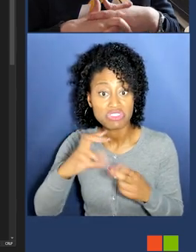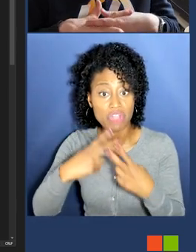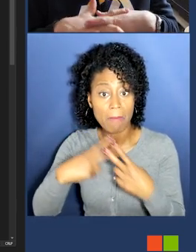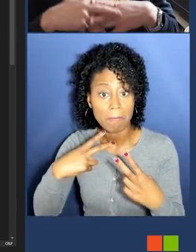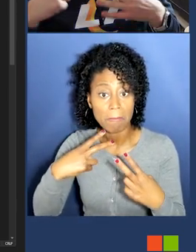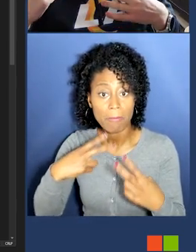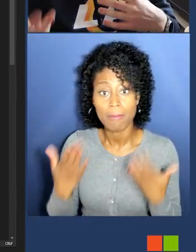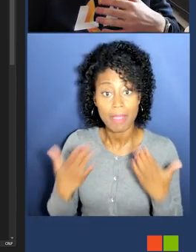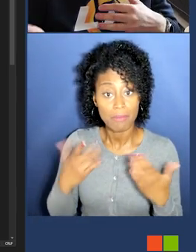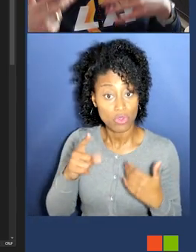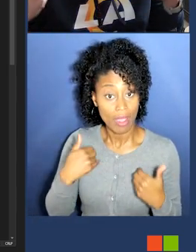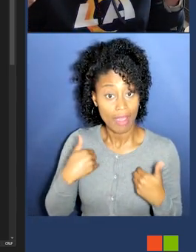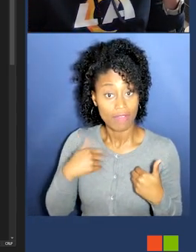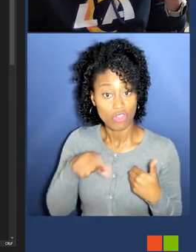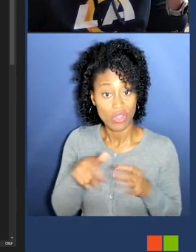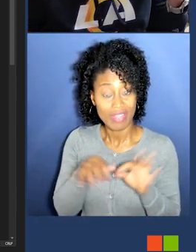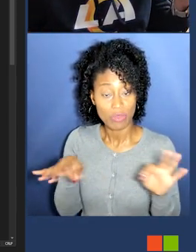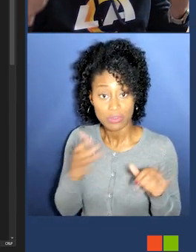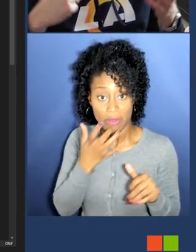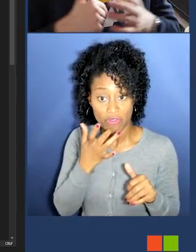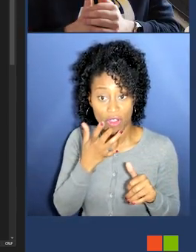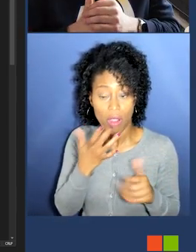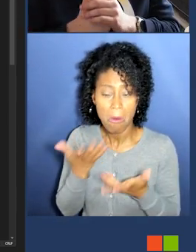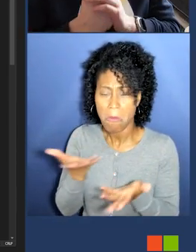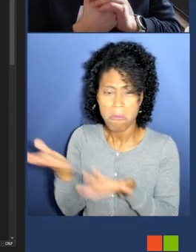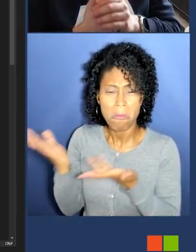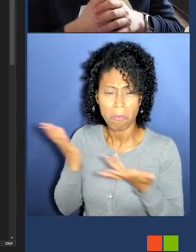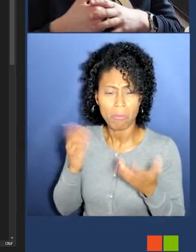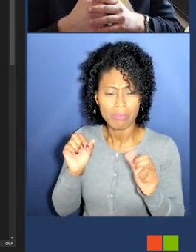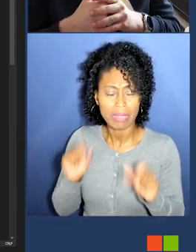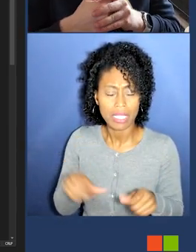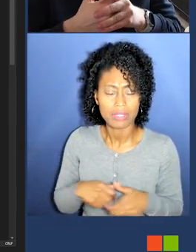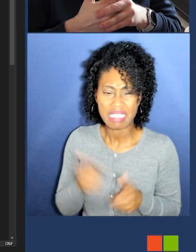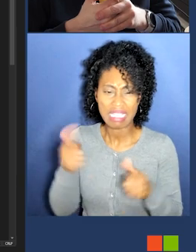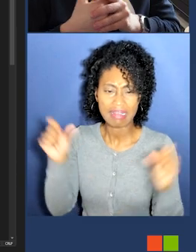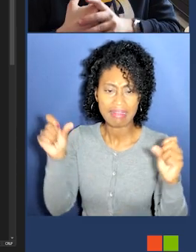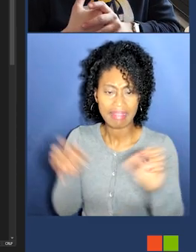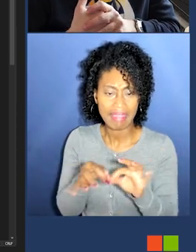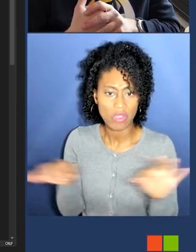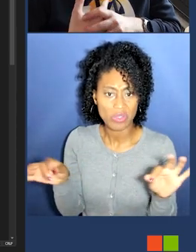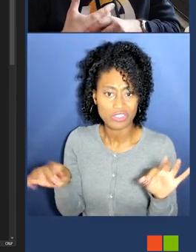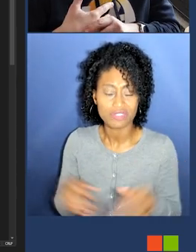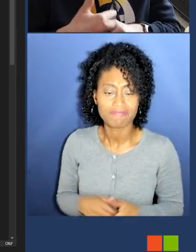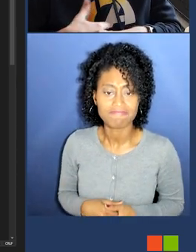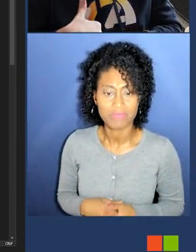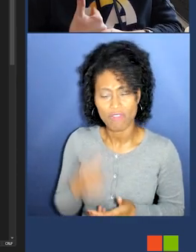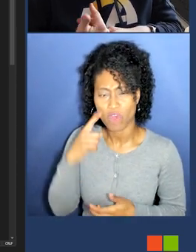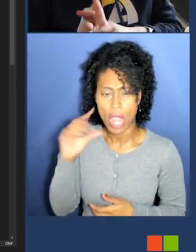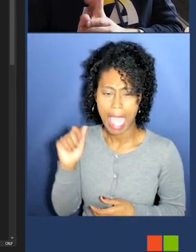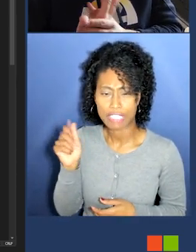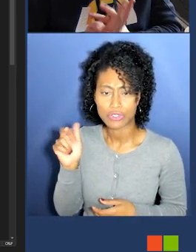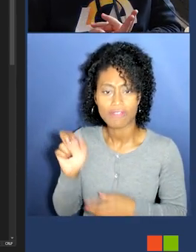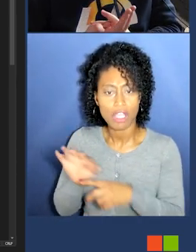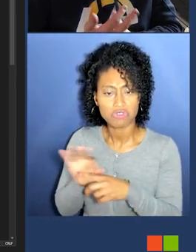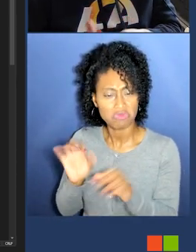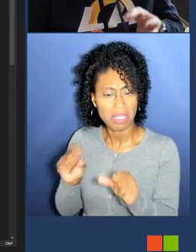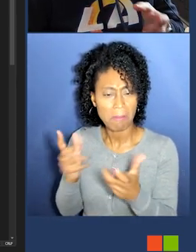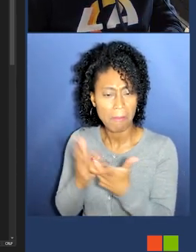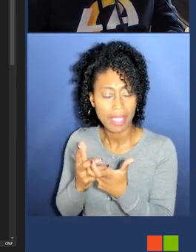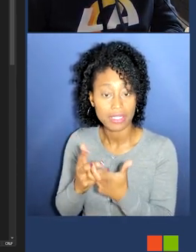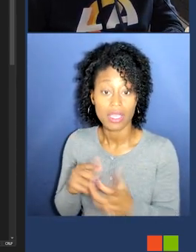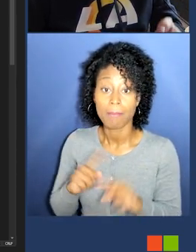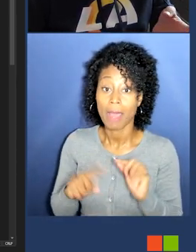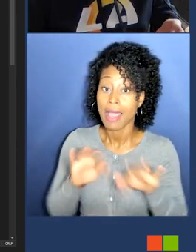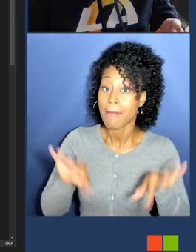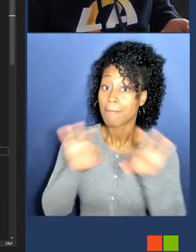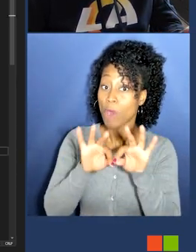other languages. As I said, you can use basically any language to write the Azure functions. The